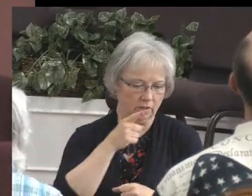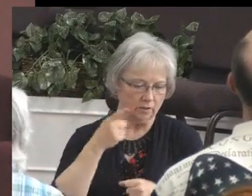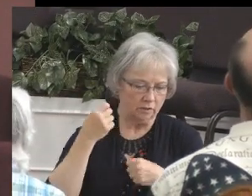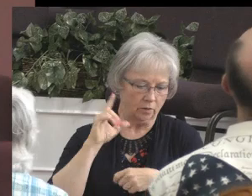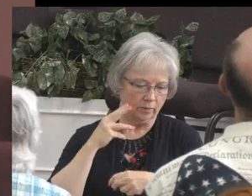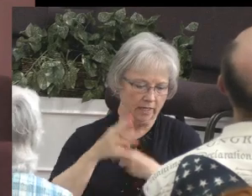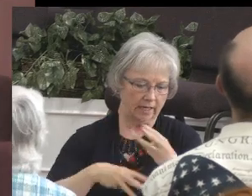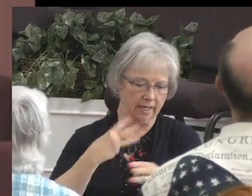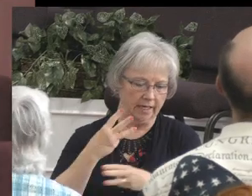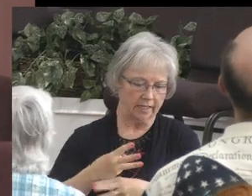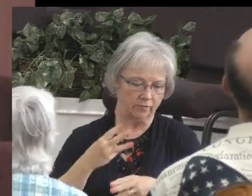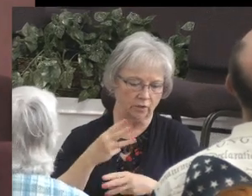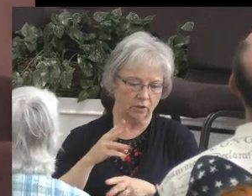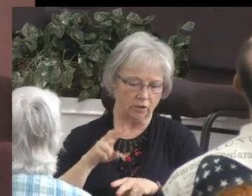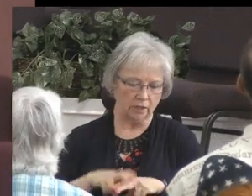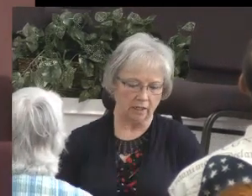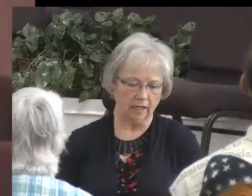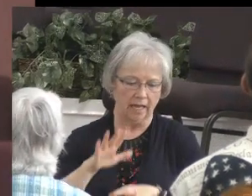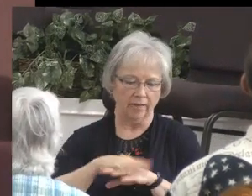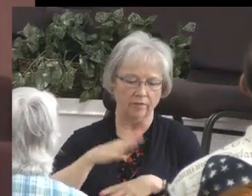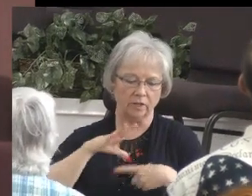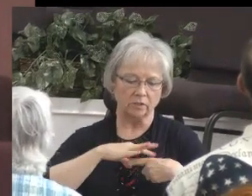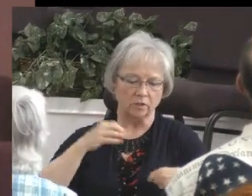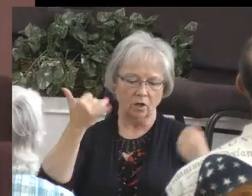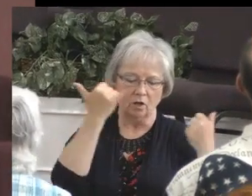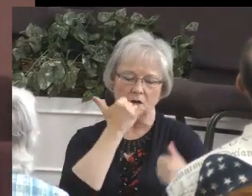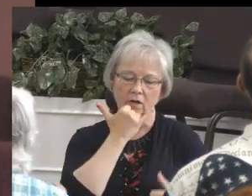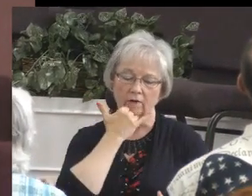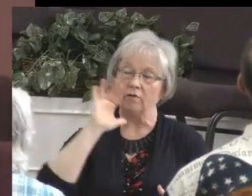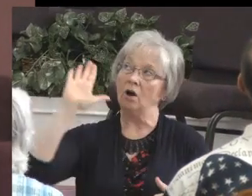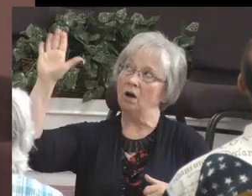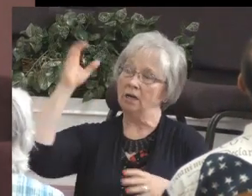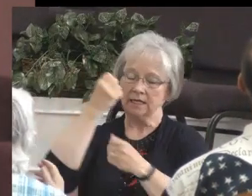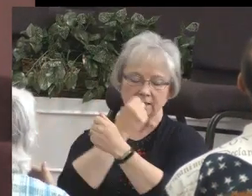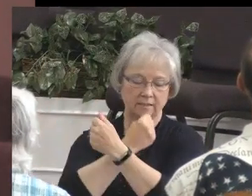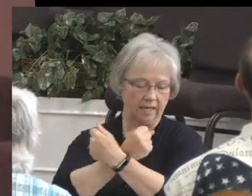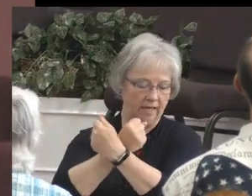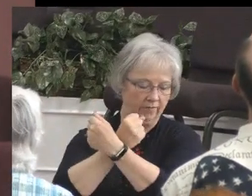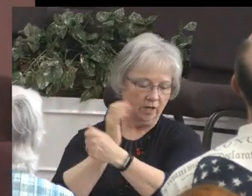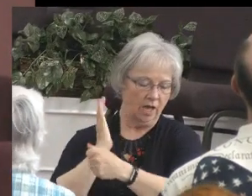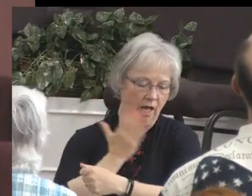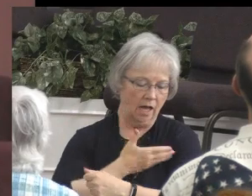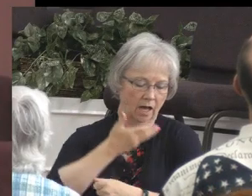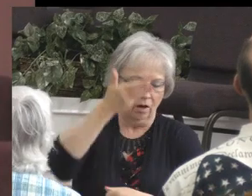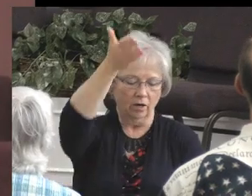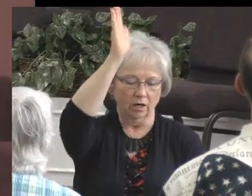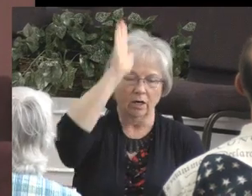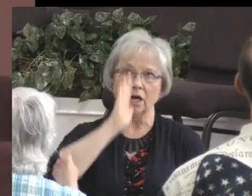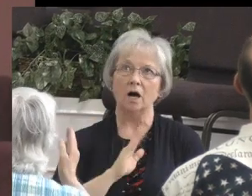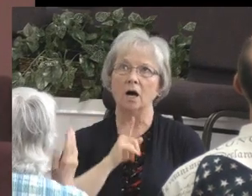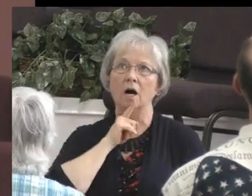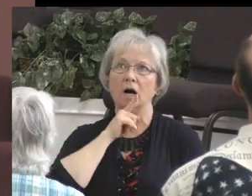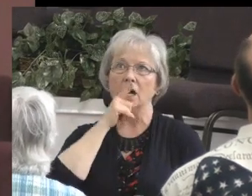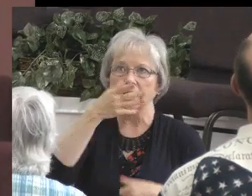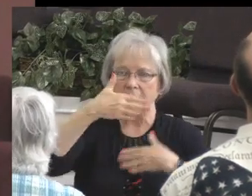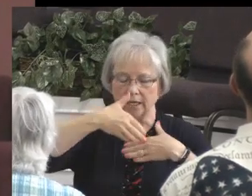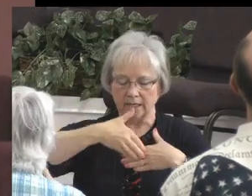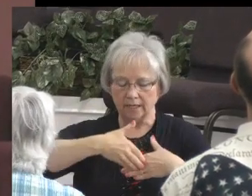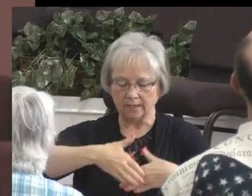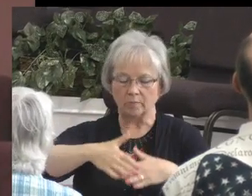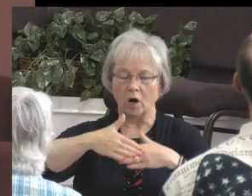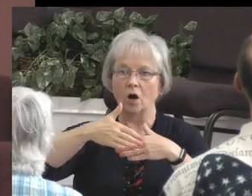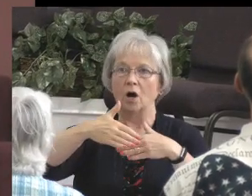world shall be his footstool, that the soul of wrong is slain. Our God